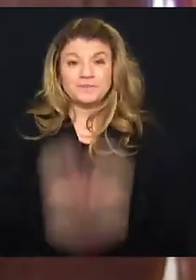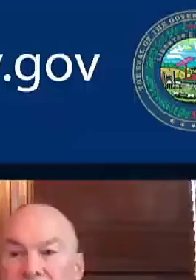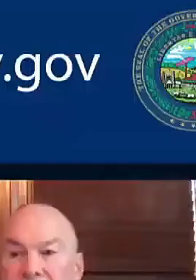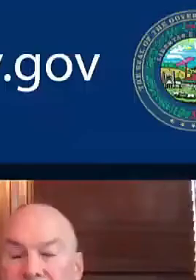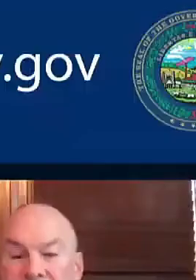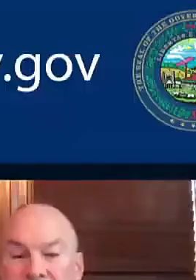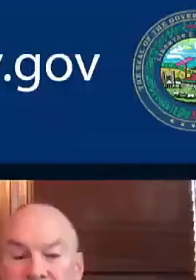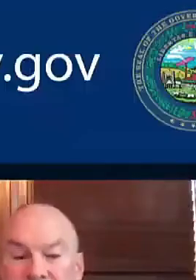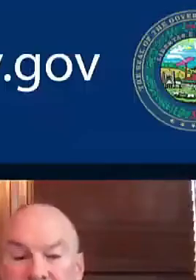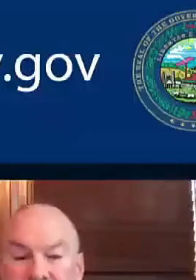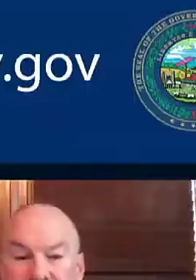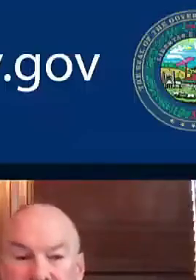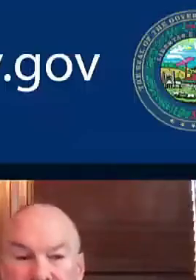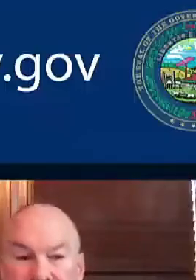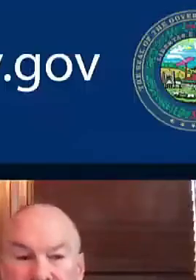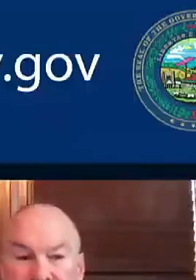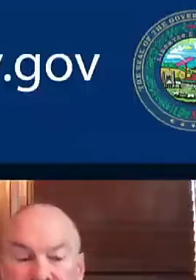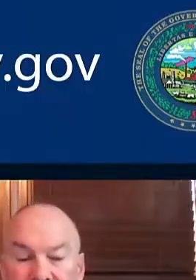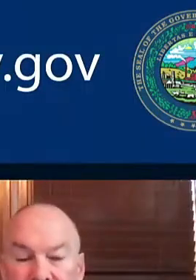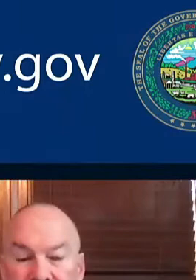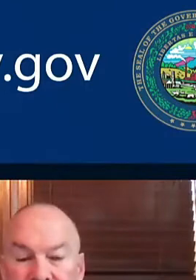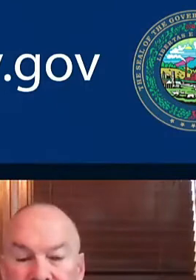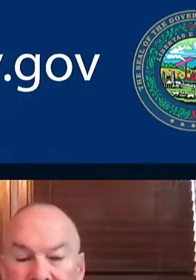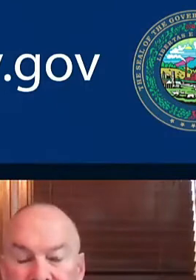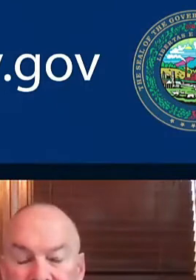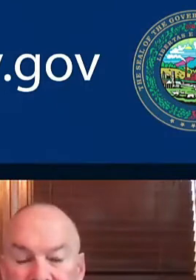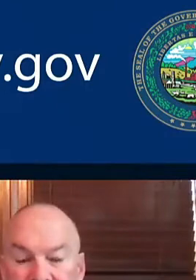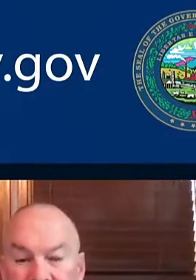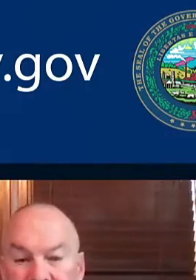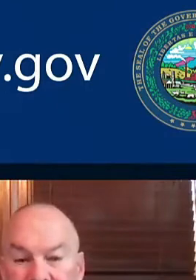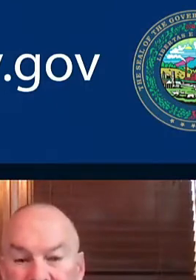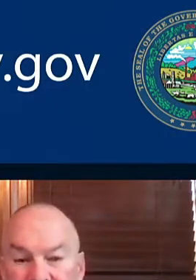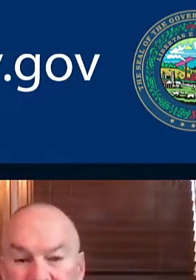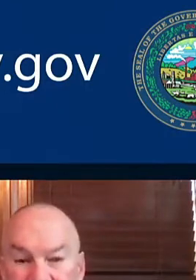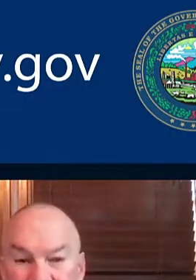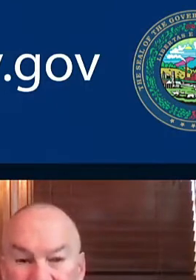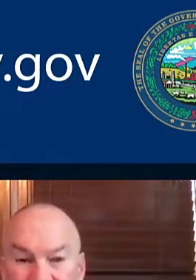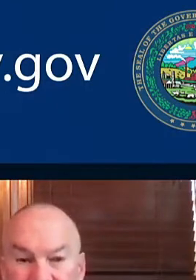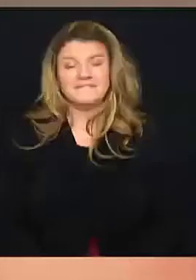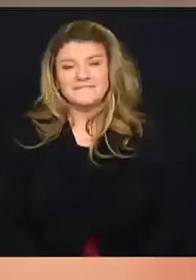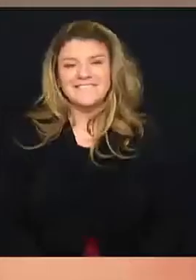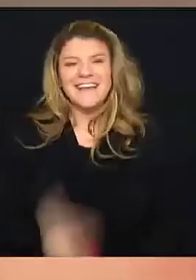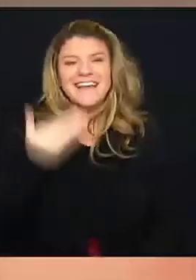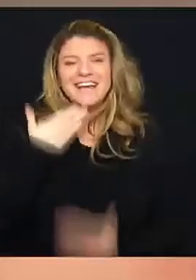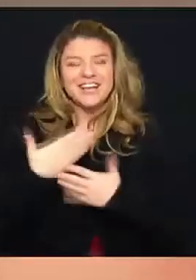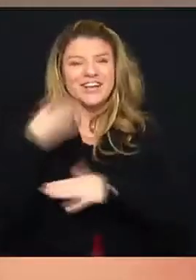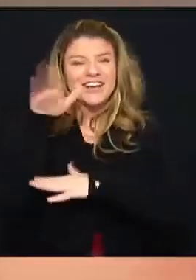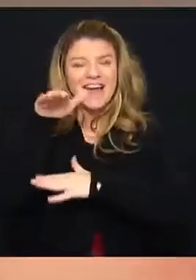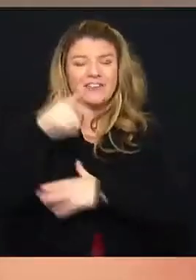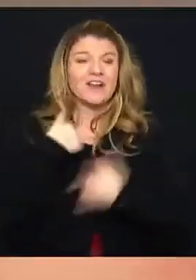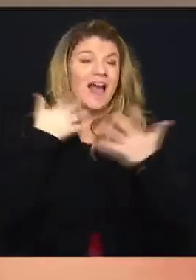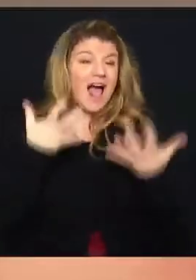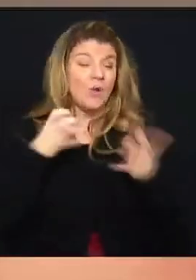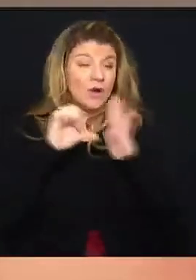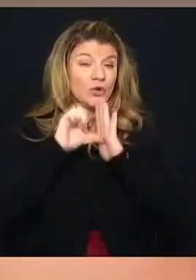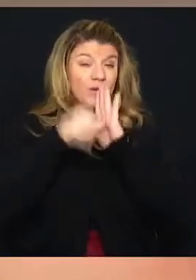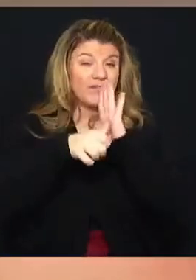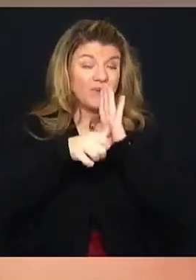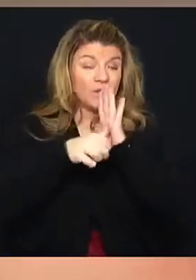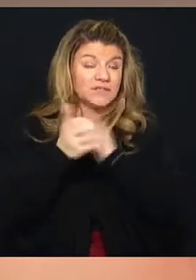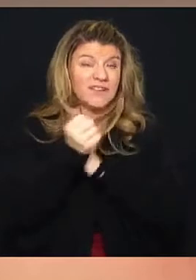Major General Jim Hoyer, the director of our Joint Interagency Task Force. Good afternoon. I'd like to reinforce a